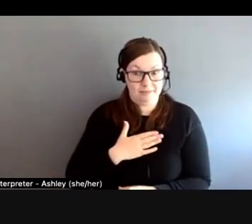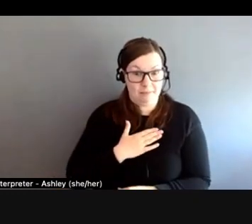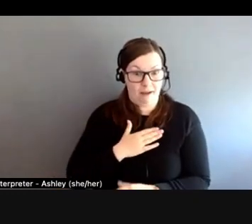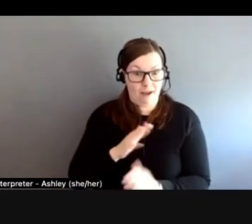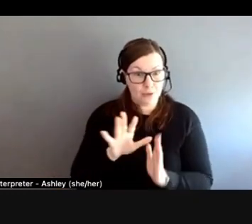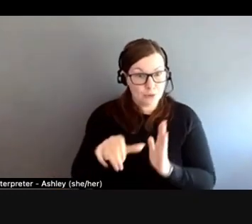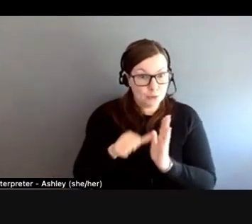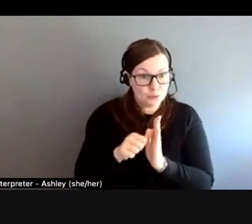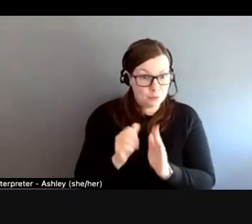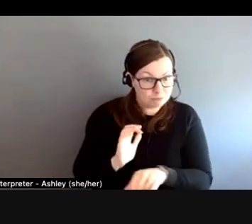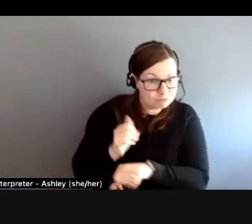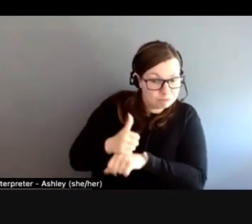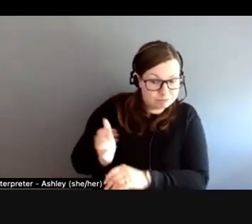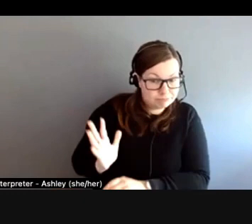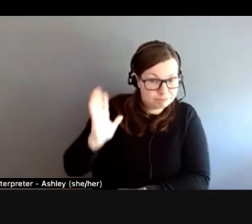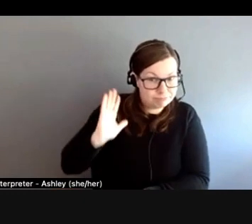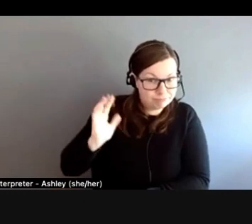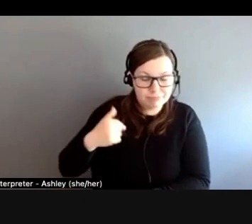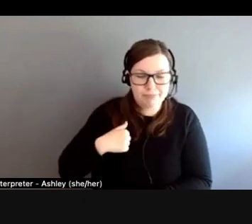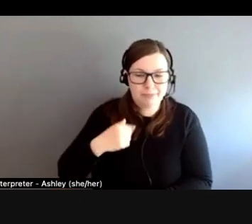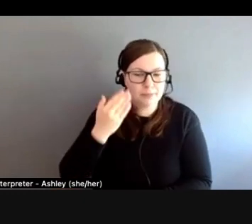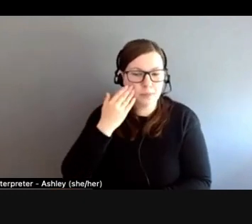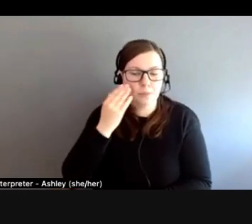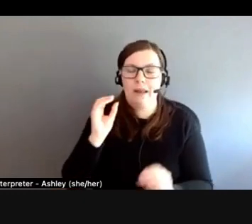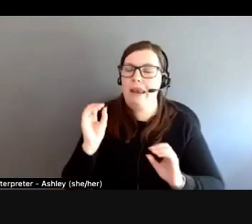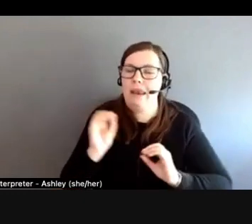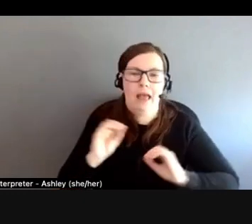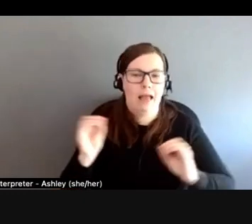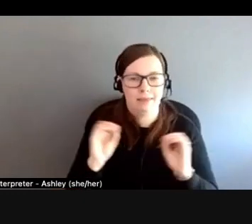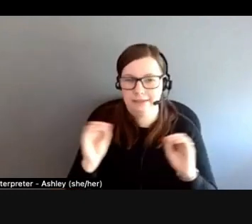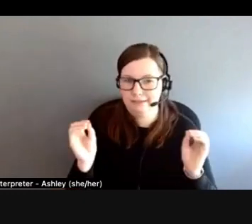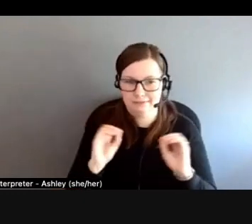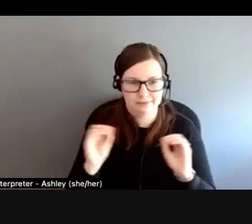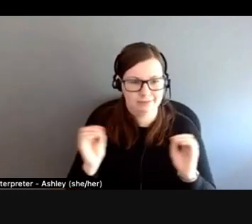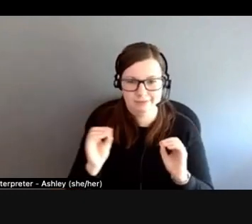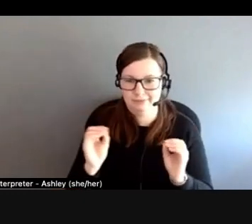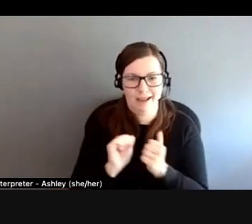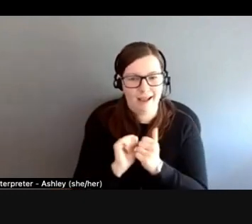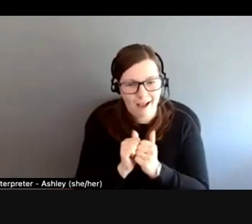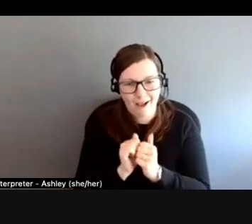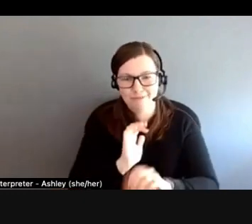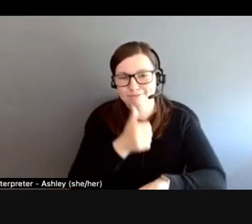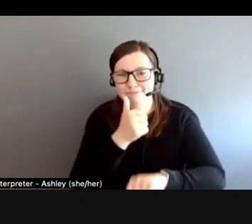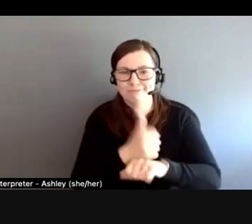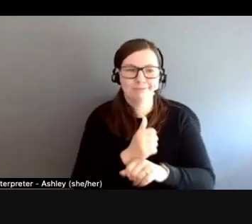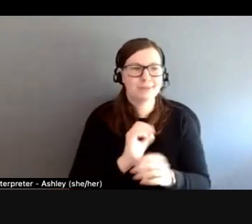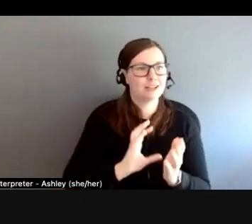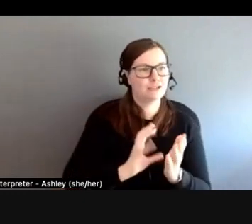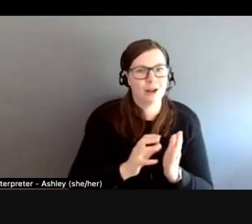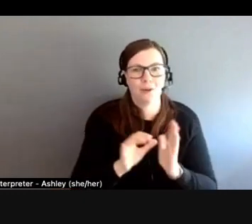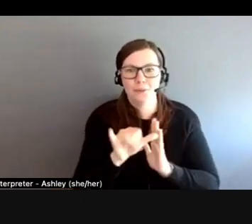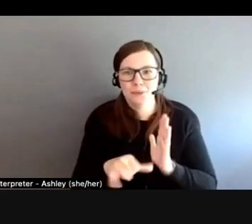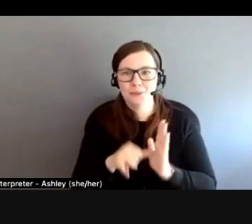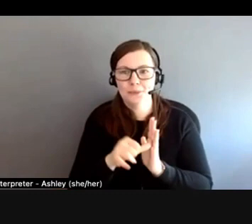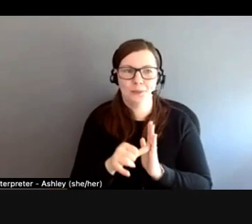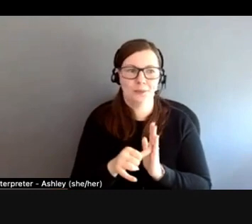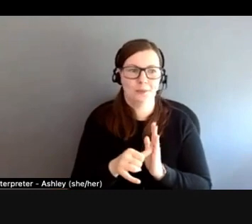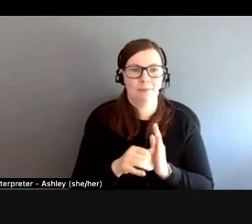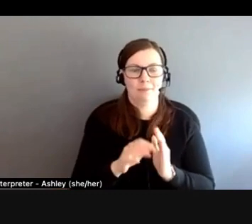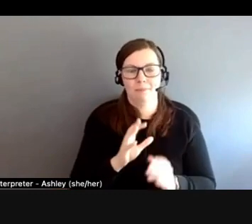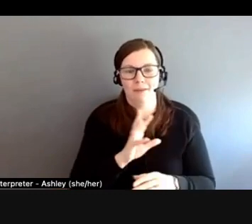content creator on YouTube. So when I started my research, for